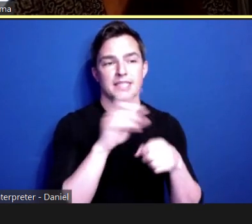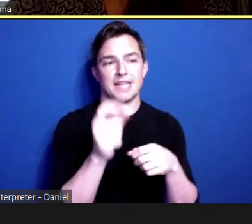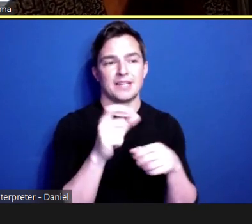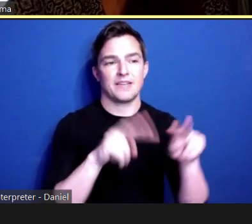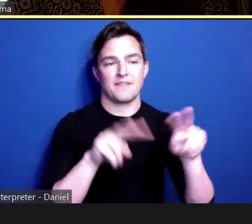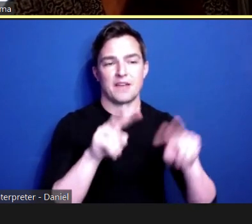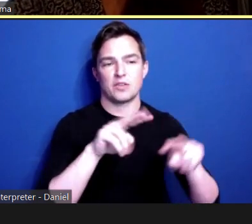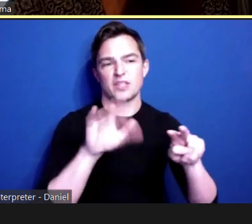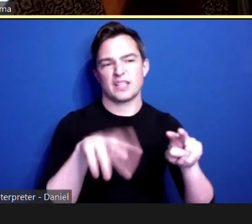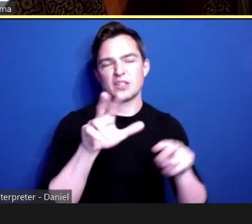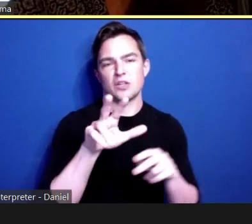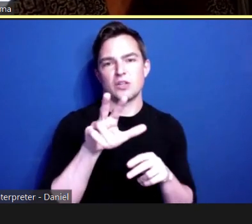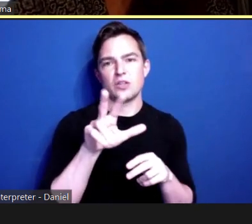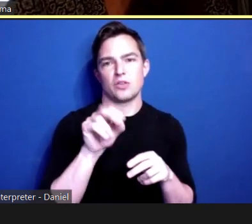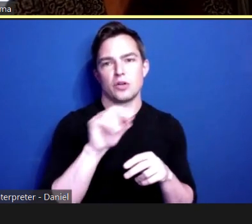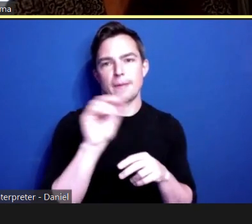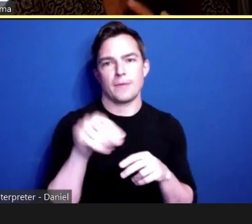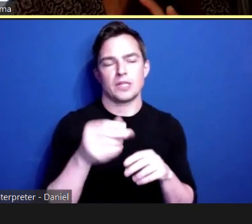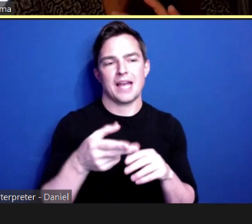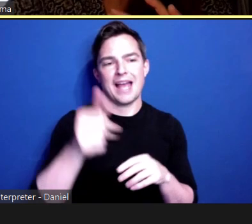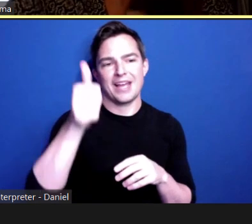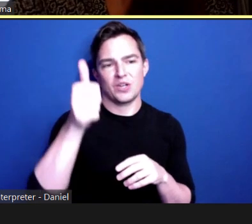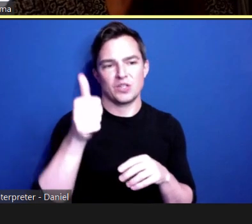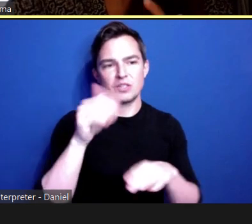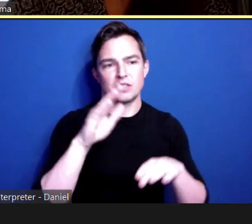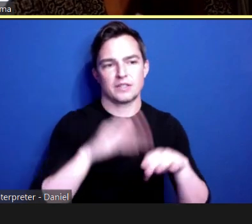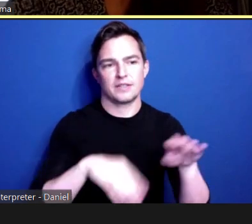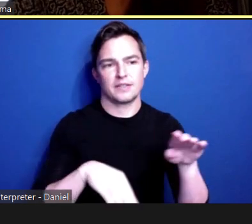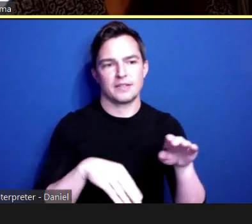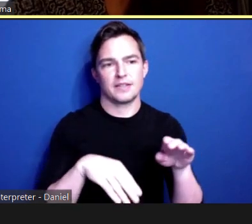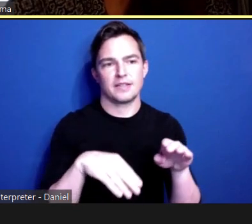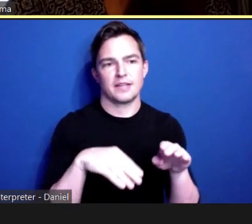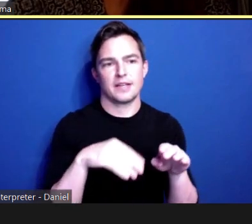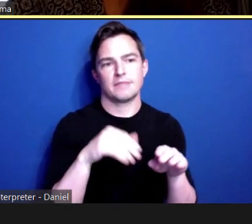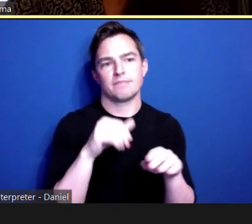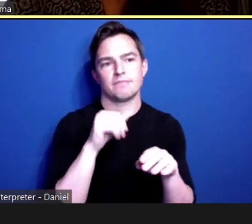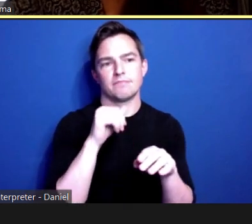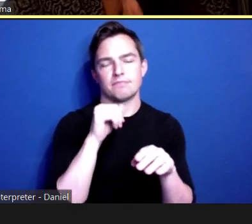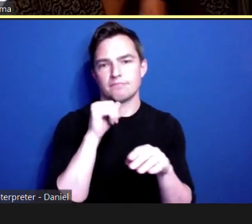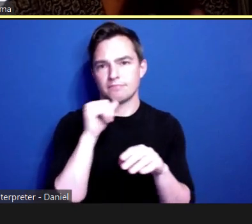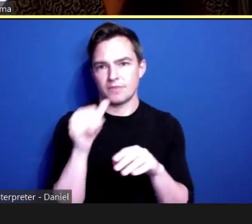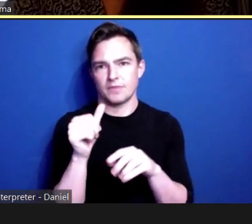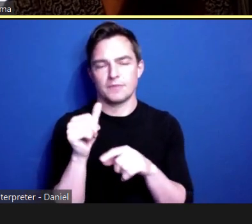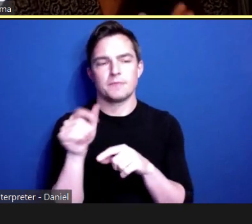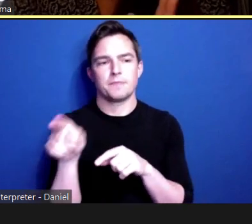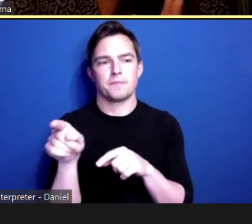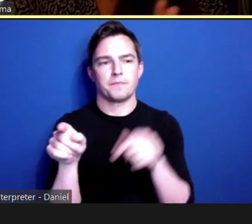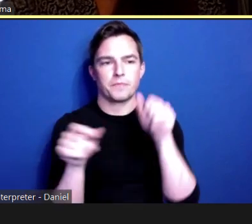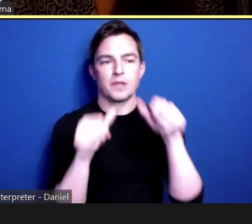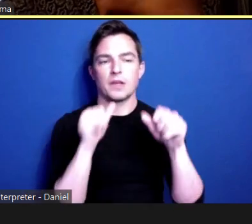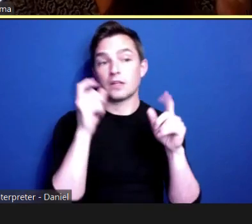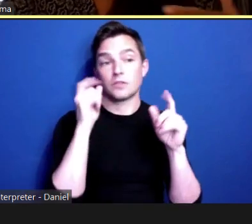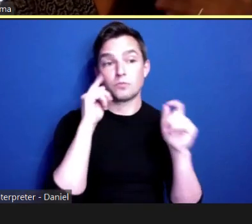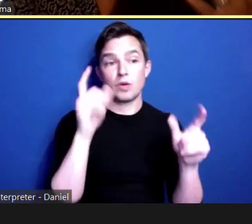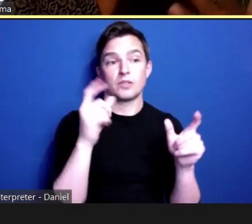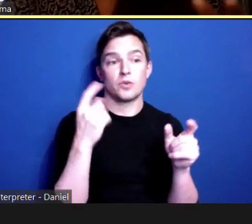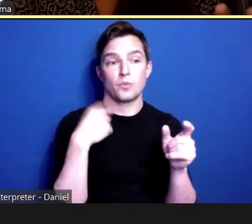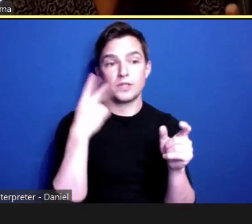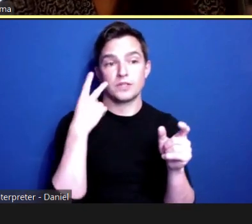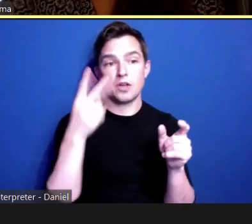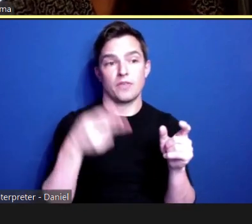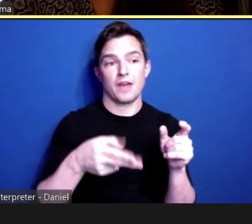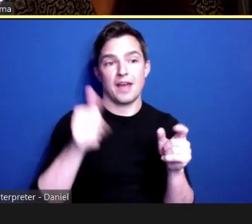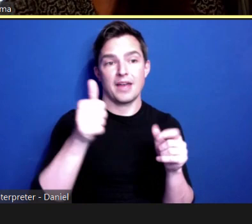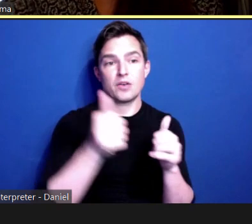is 30% higher than for non-WIC babies. Not surprisingly, we saw the higher the